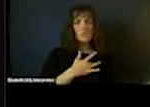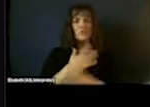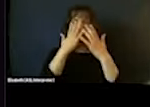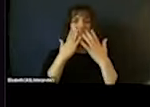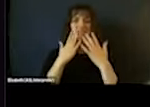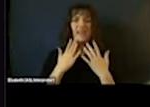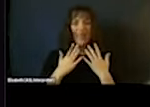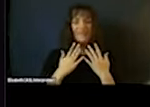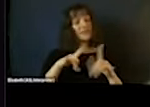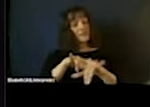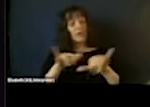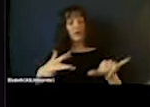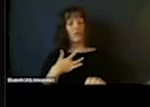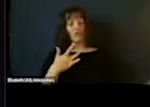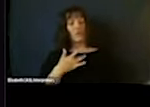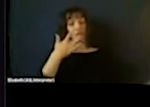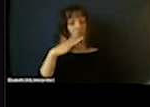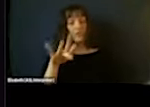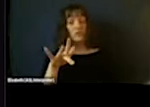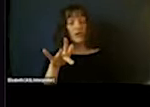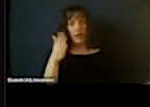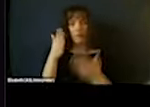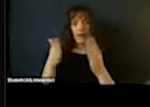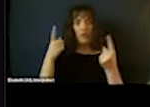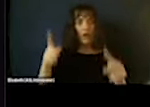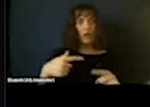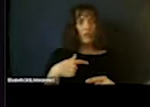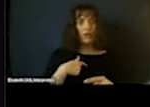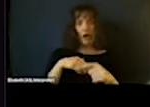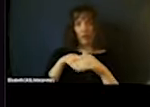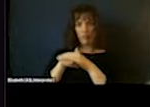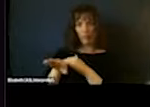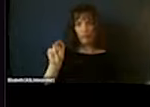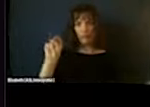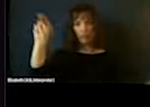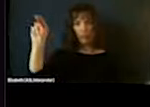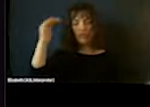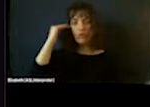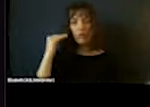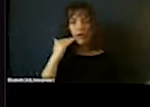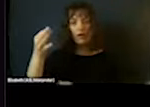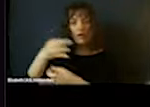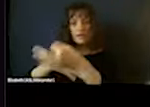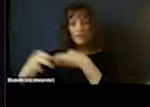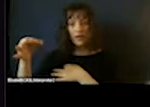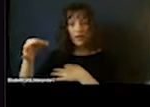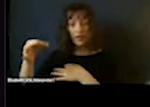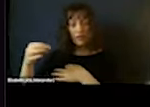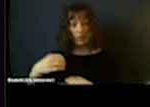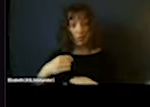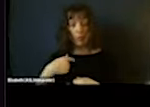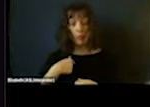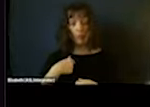fortunate. So what if I were born right side rather than left side? Can I go to the engineering school? Can